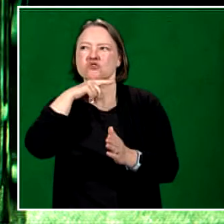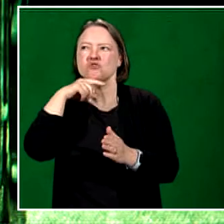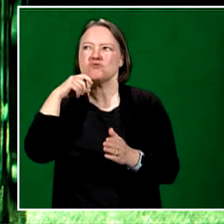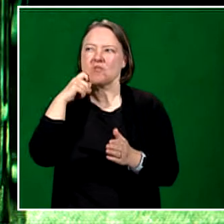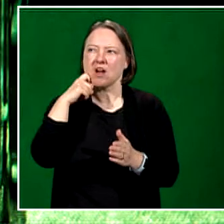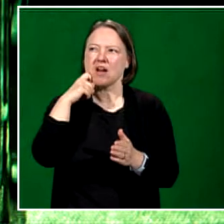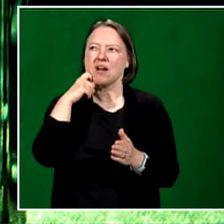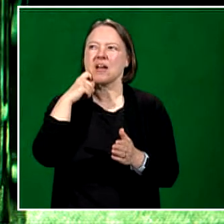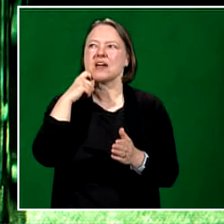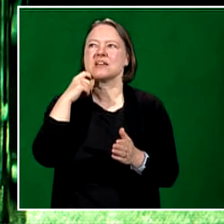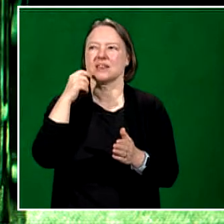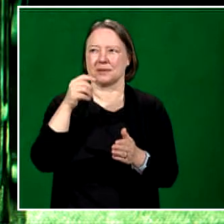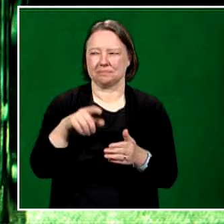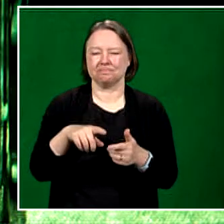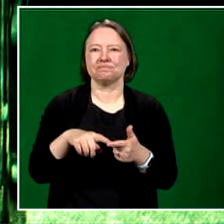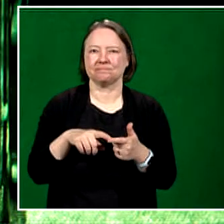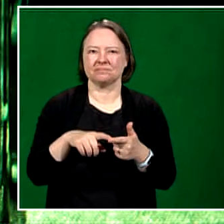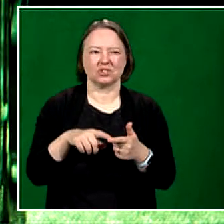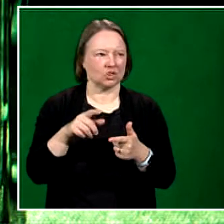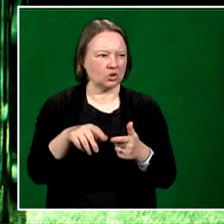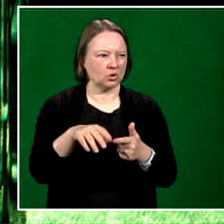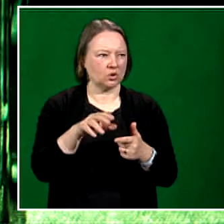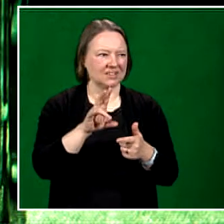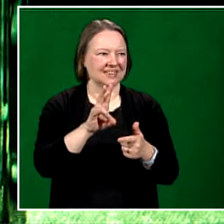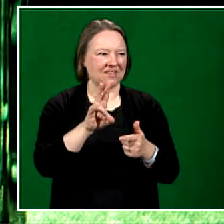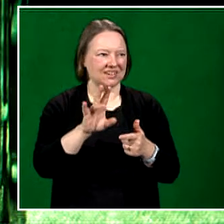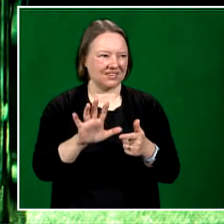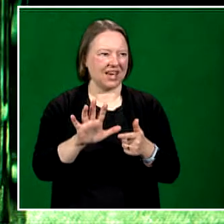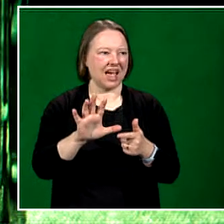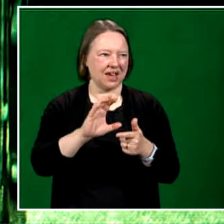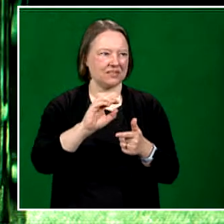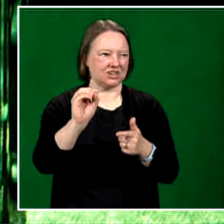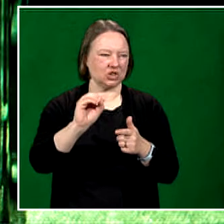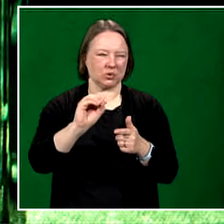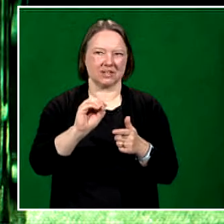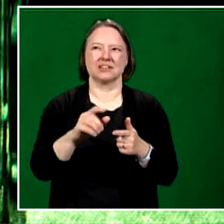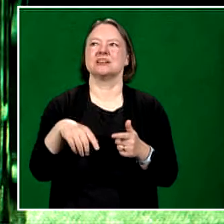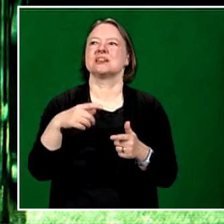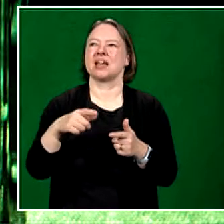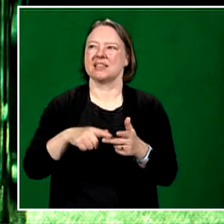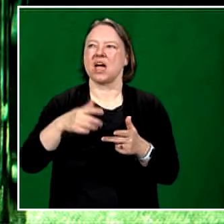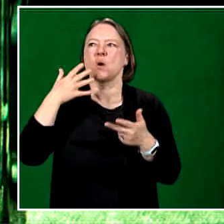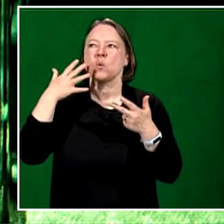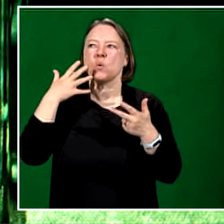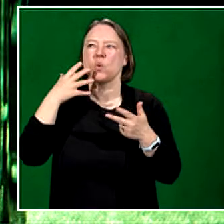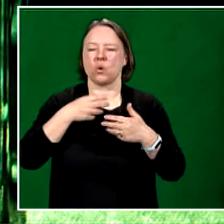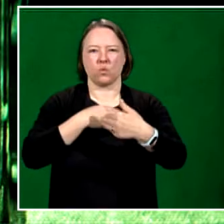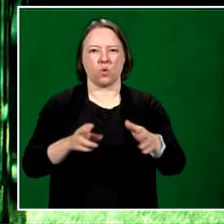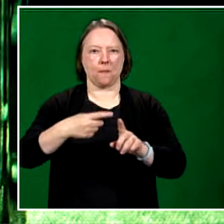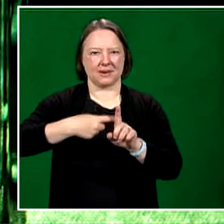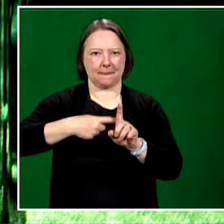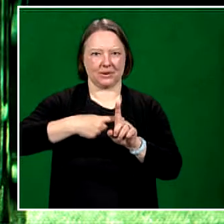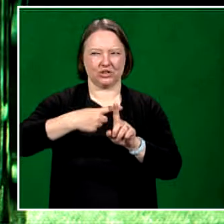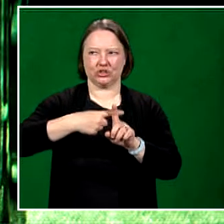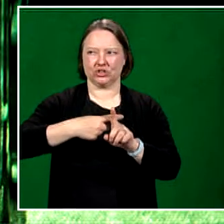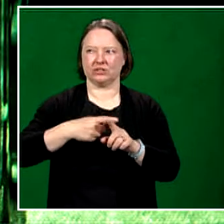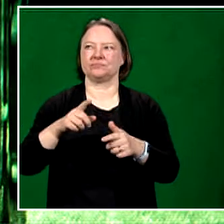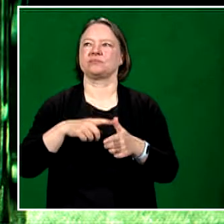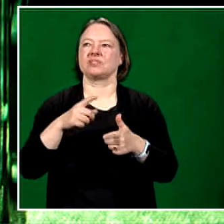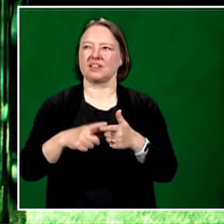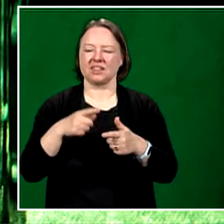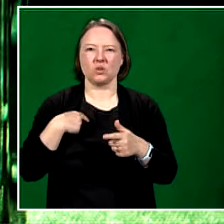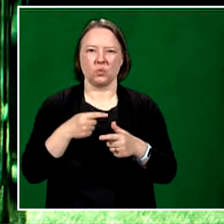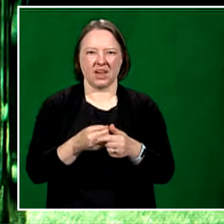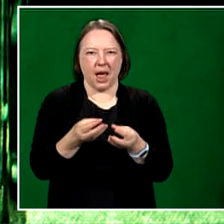70 degrees, and they're then allowed to cool down to the room temperature. The powder that gets from